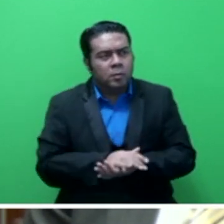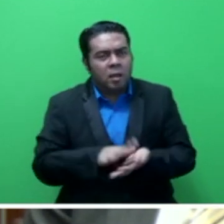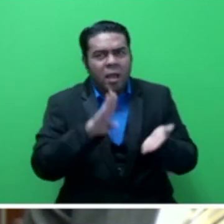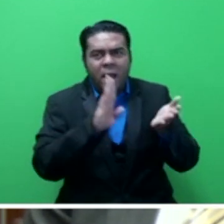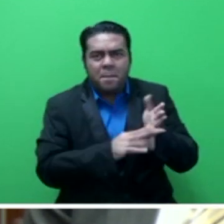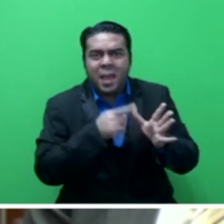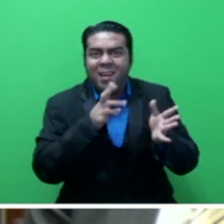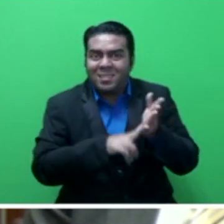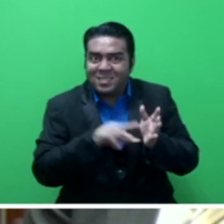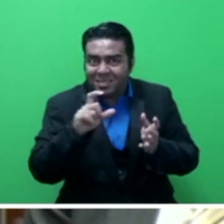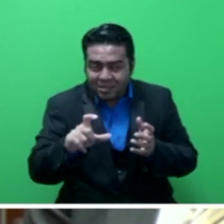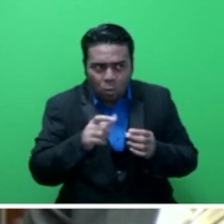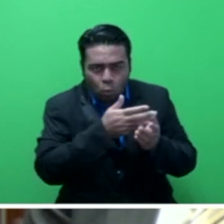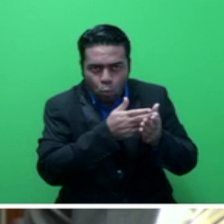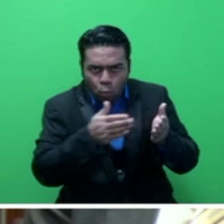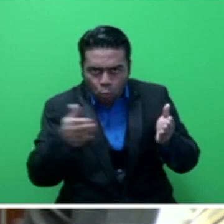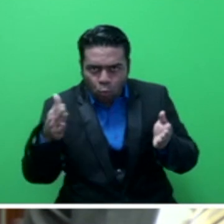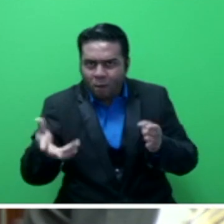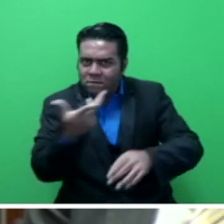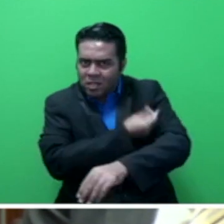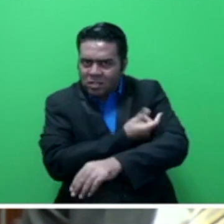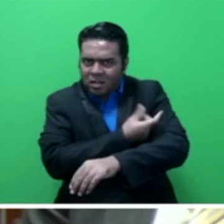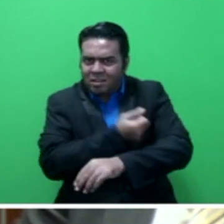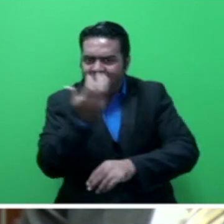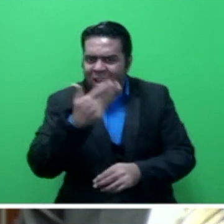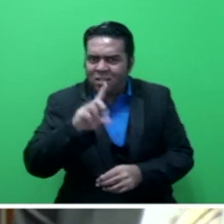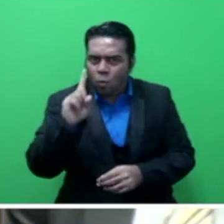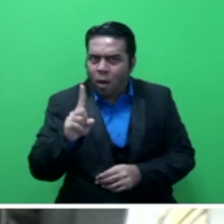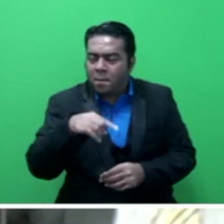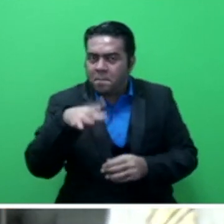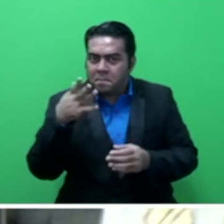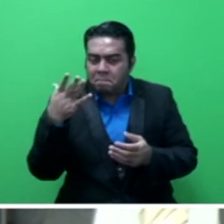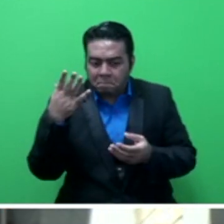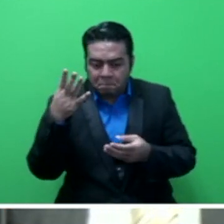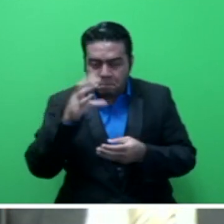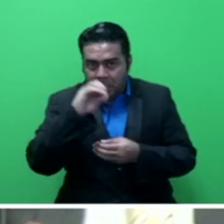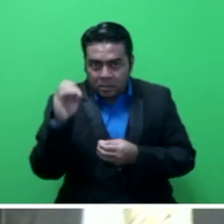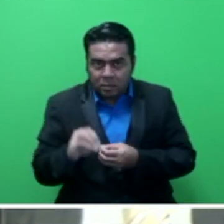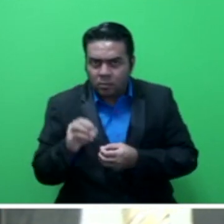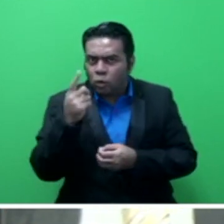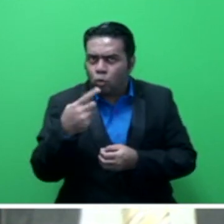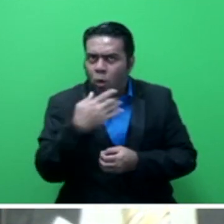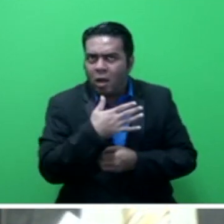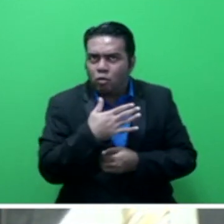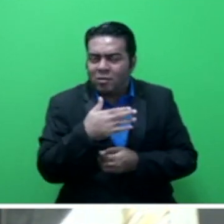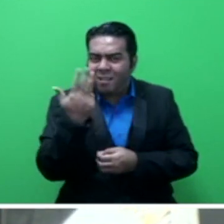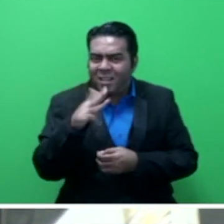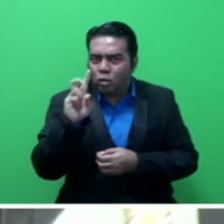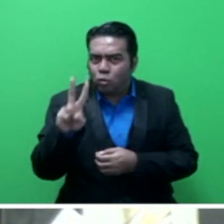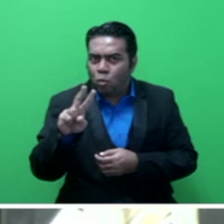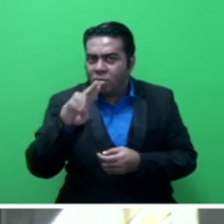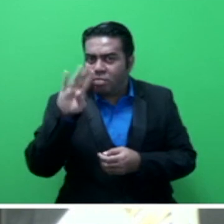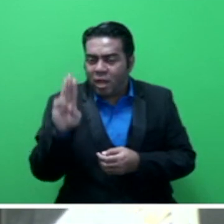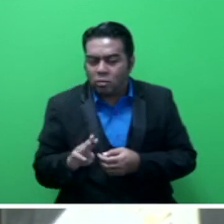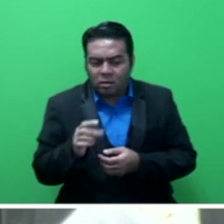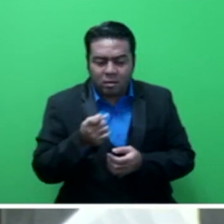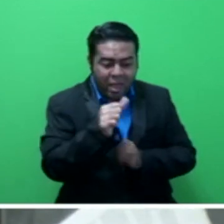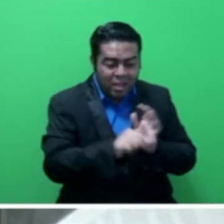and isolation, and we vaccinated 91%, or 292,000 of our target population 1 to 39